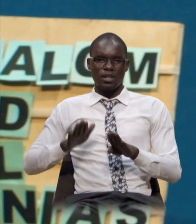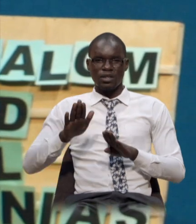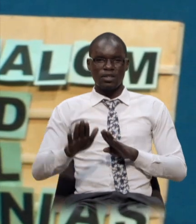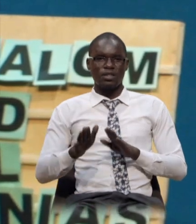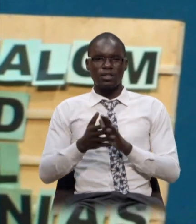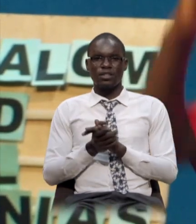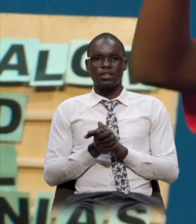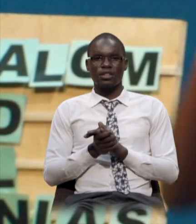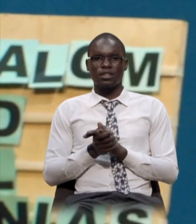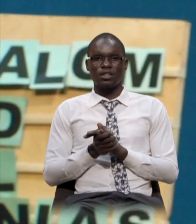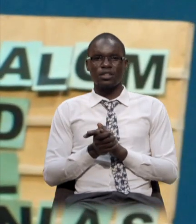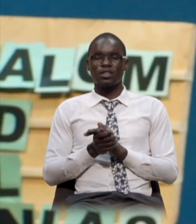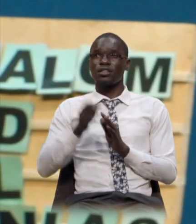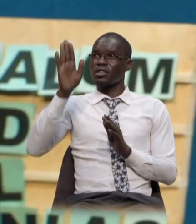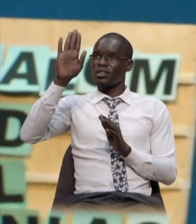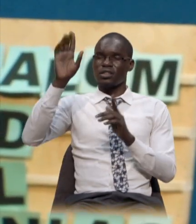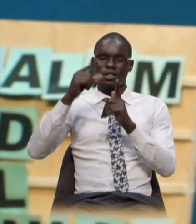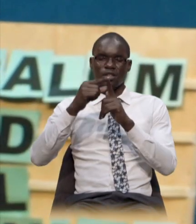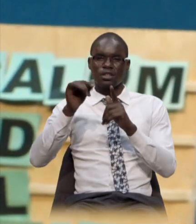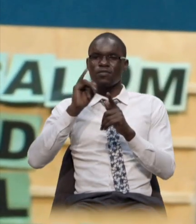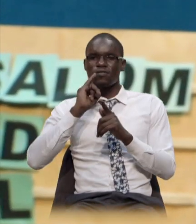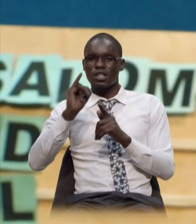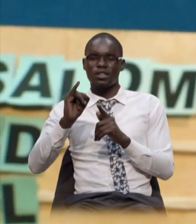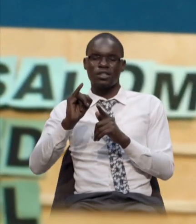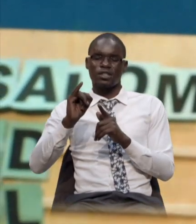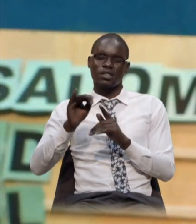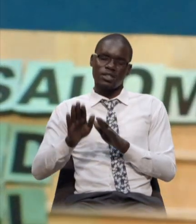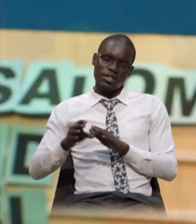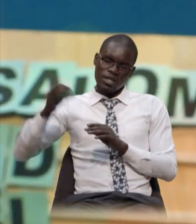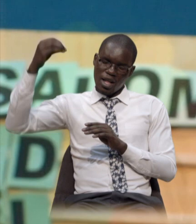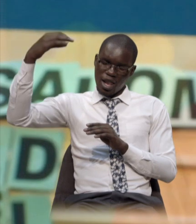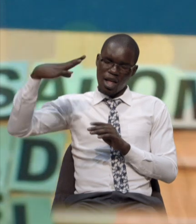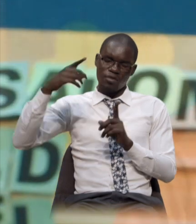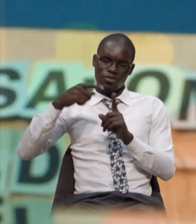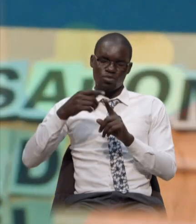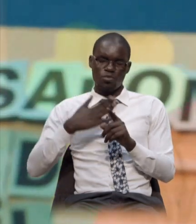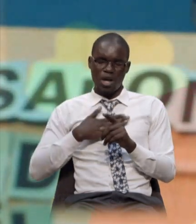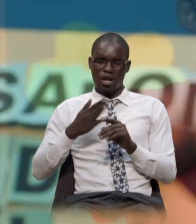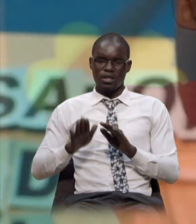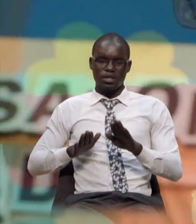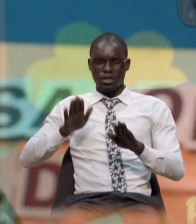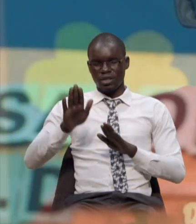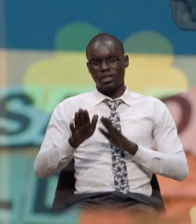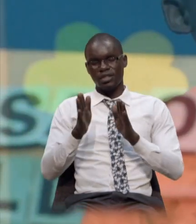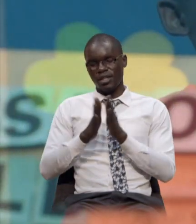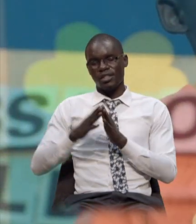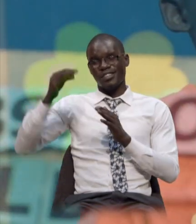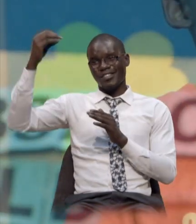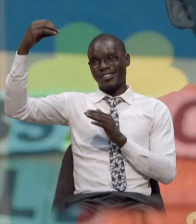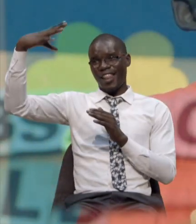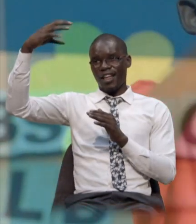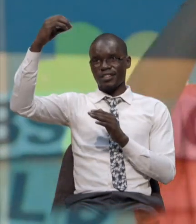feet. Thy word is a lamp unto my feet, and a light unto